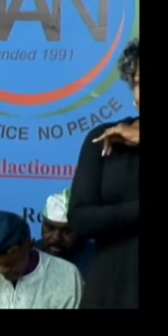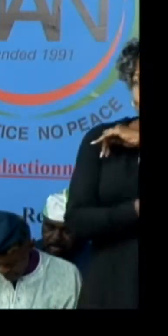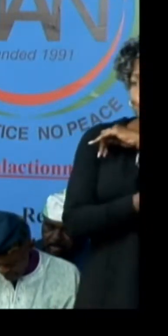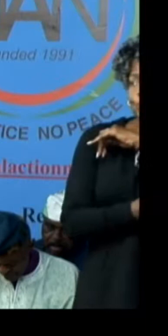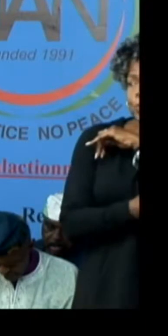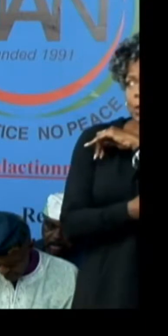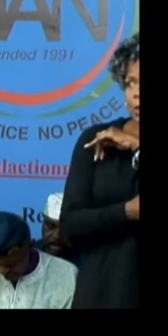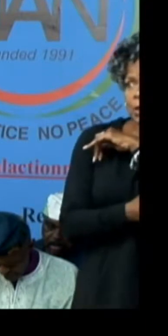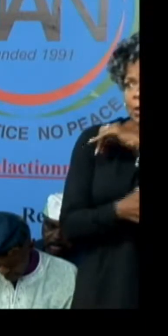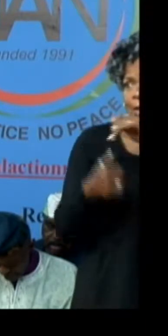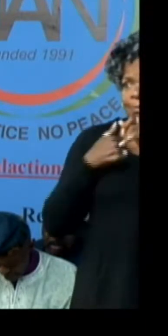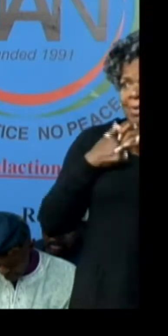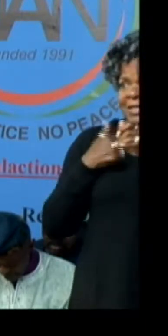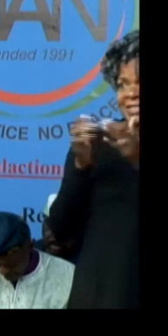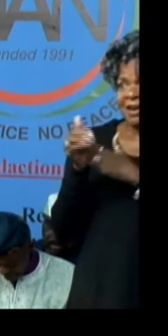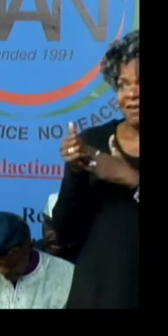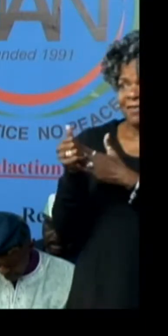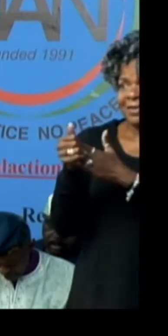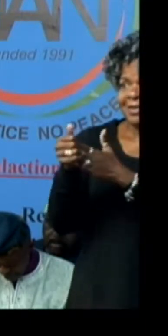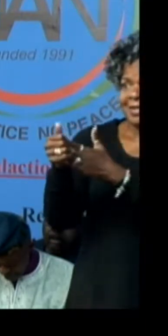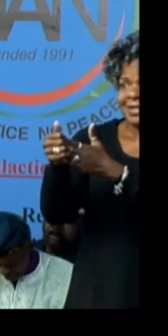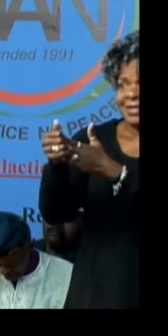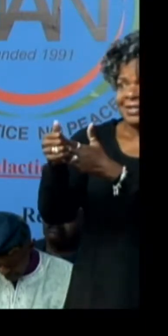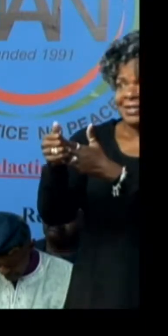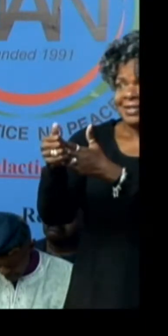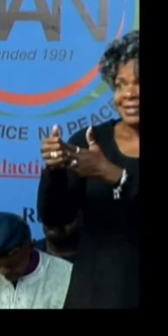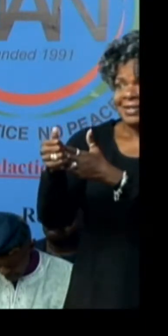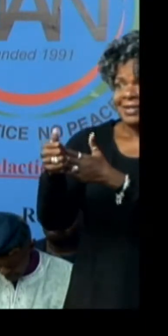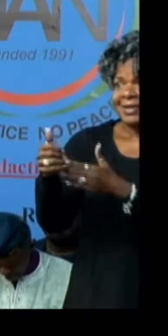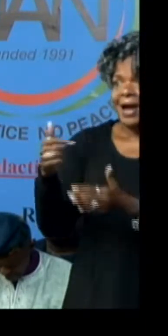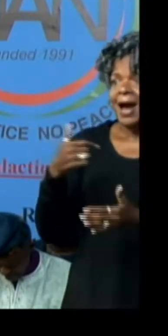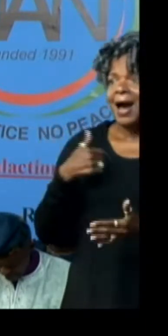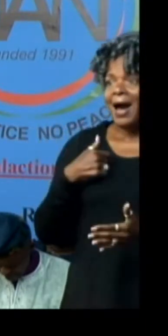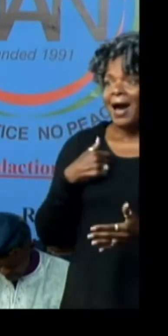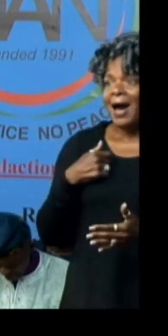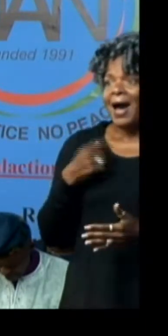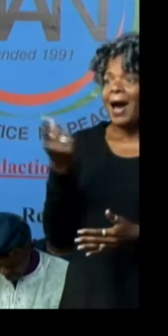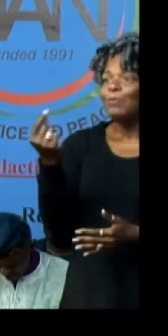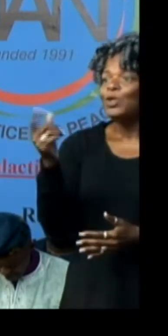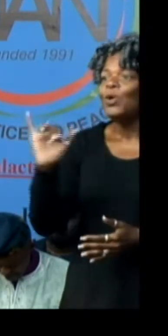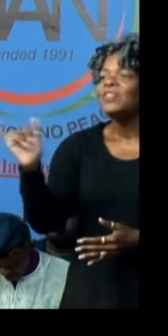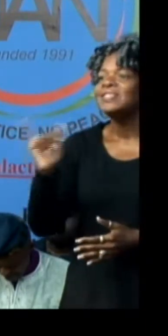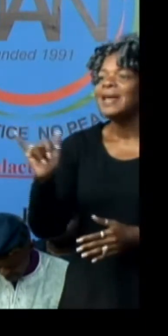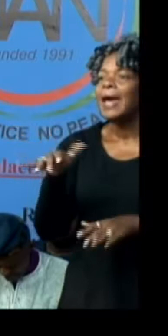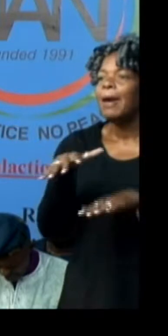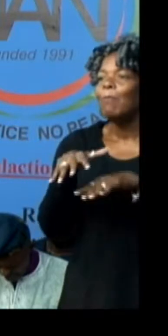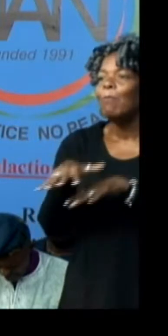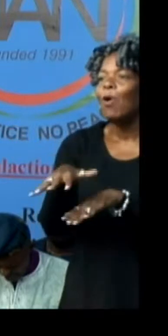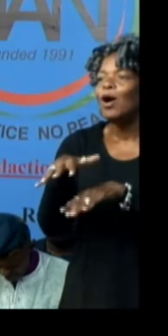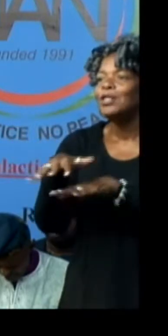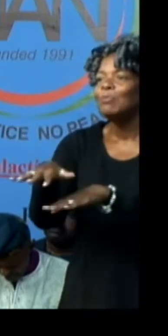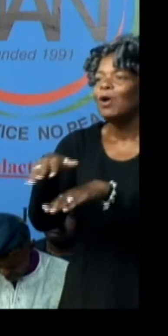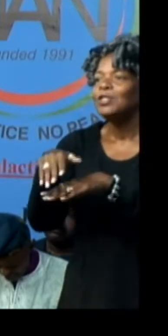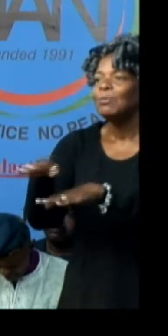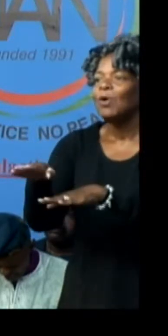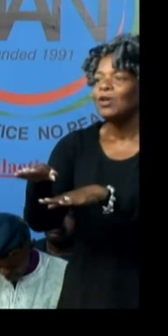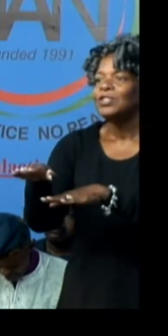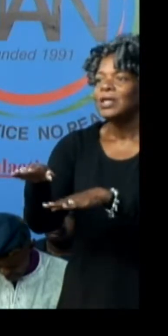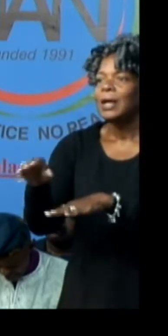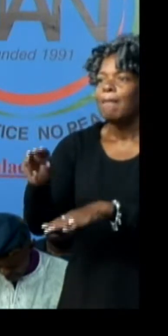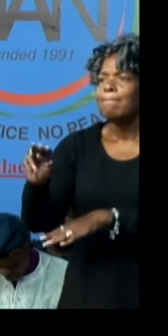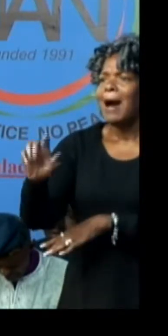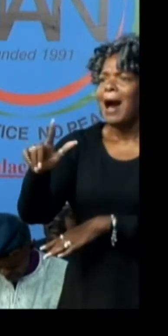myself, I have been doing so-called Patyatra, which means the marching for kilometers and